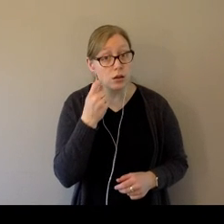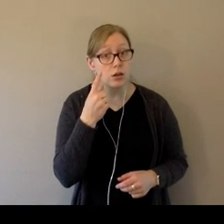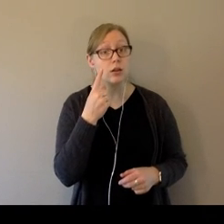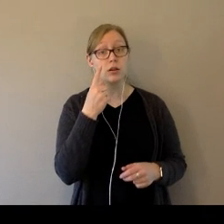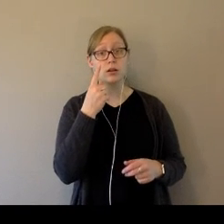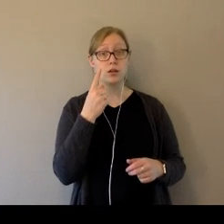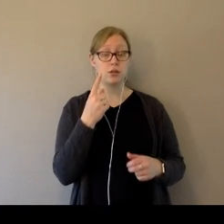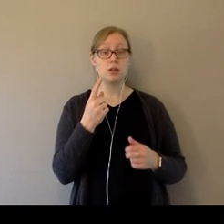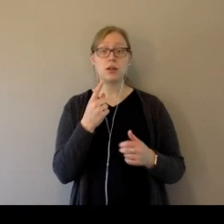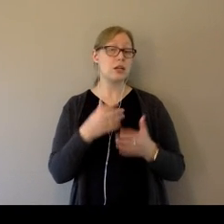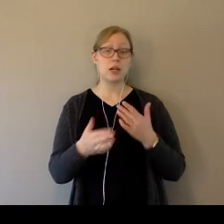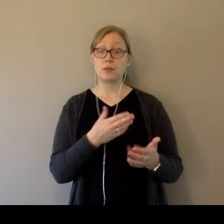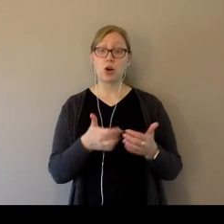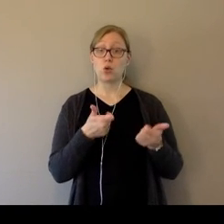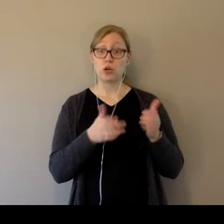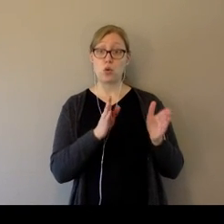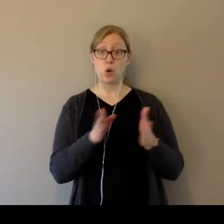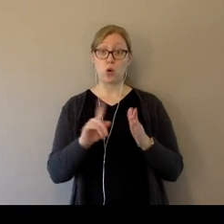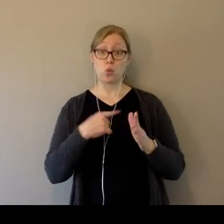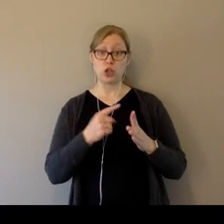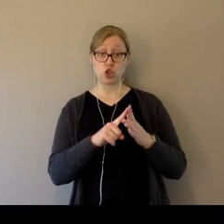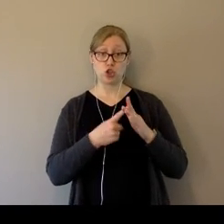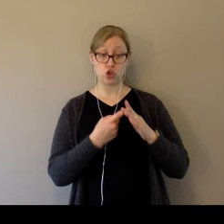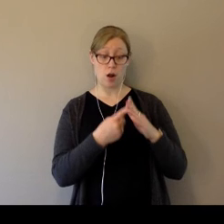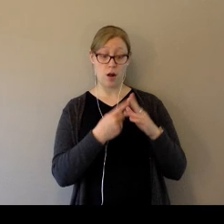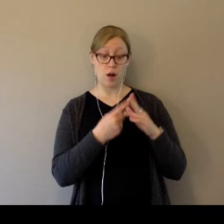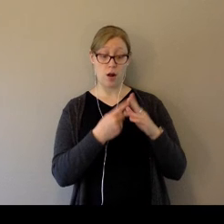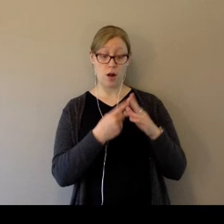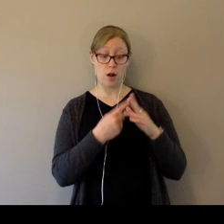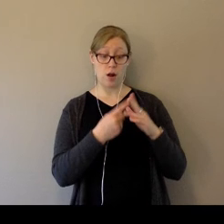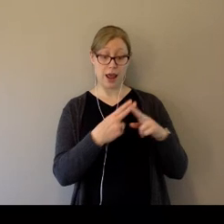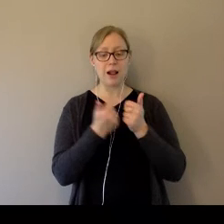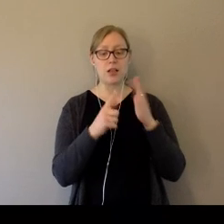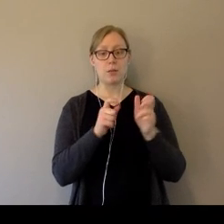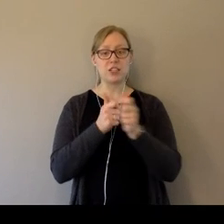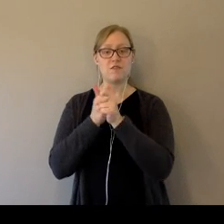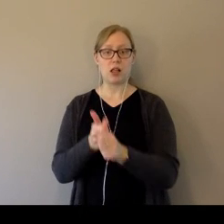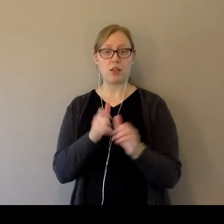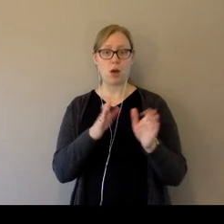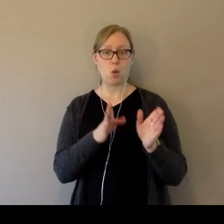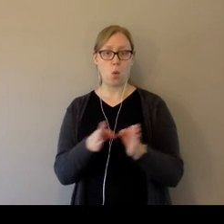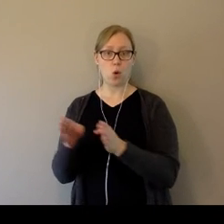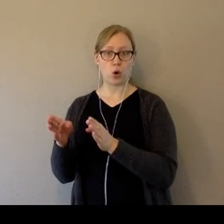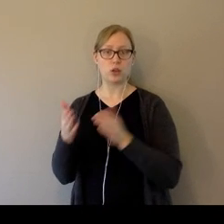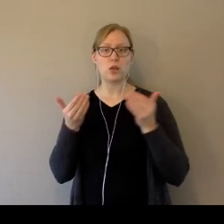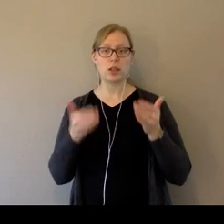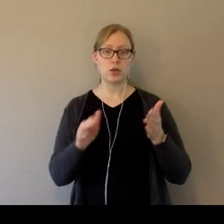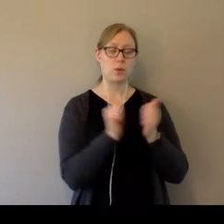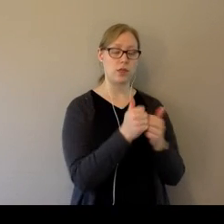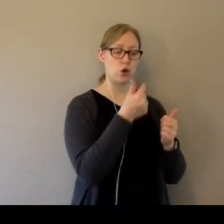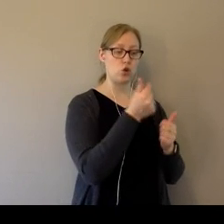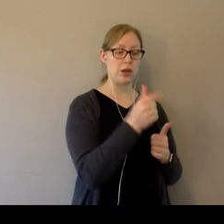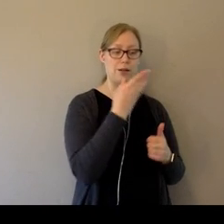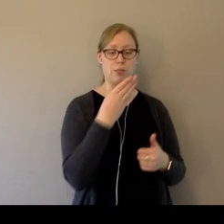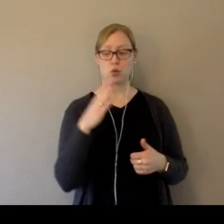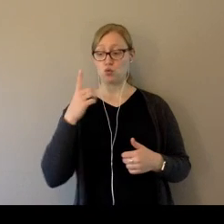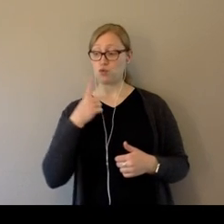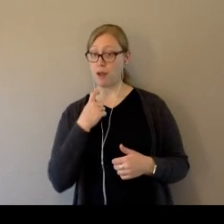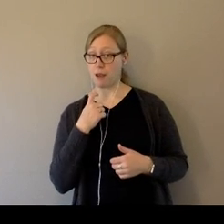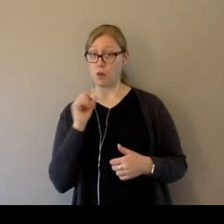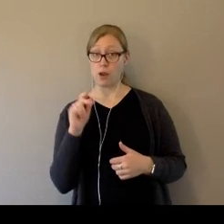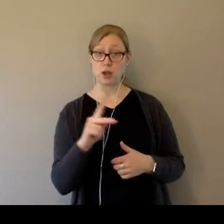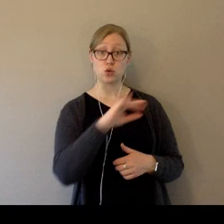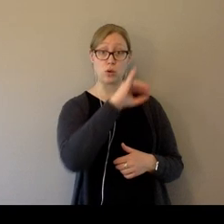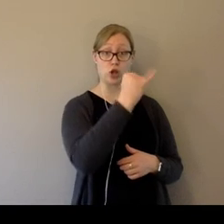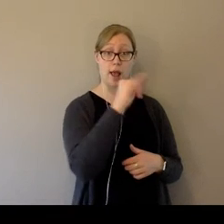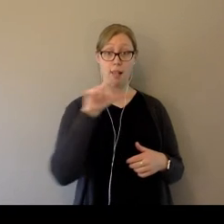start naming it. So I'm going to say triangle, and let's do green, blue, red. So I'm going to say triangle JLM,